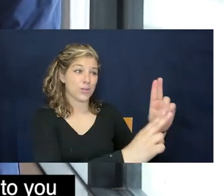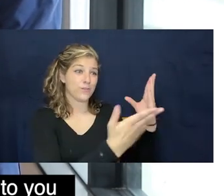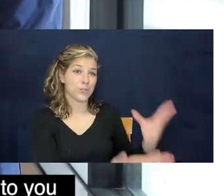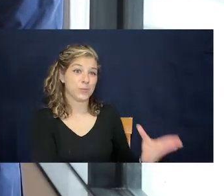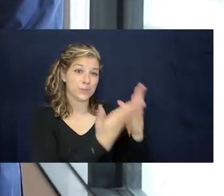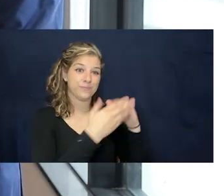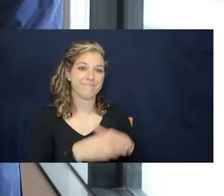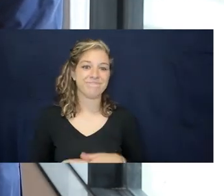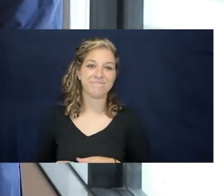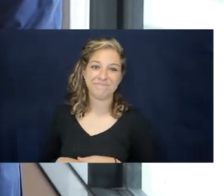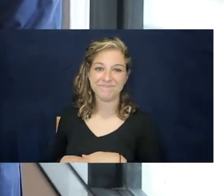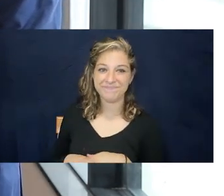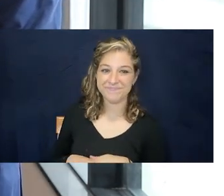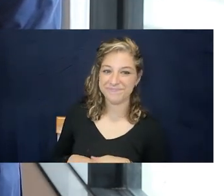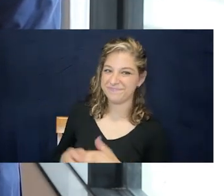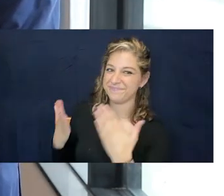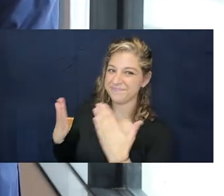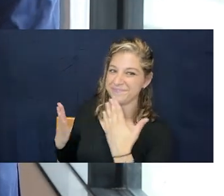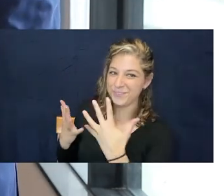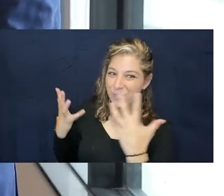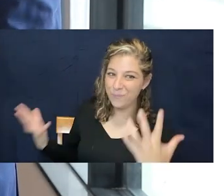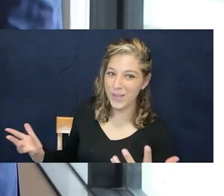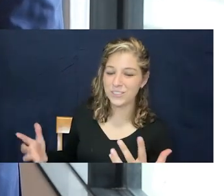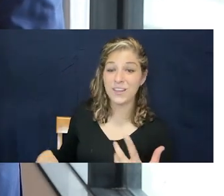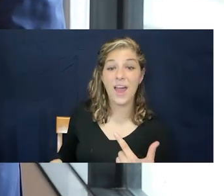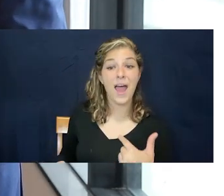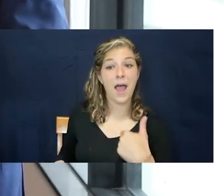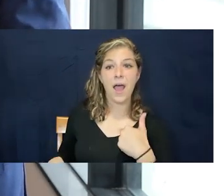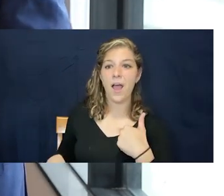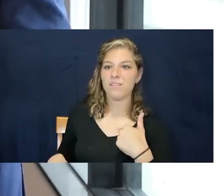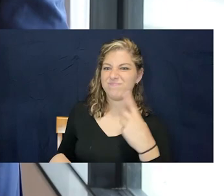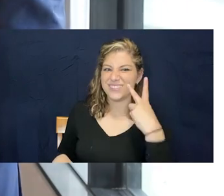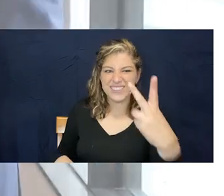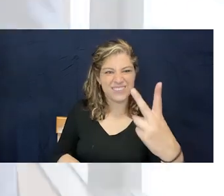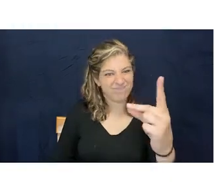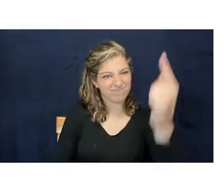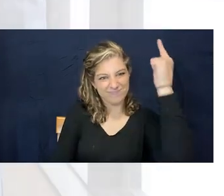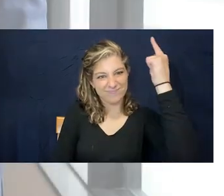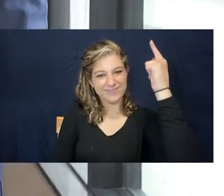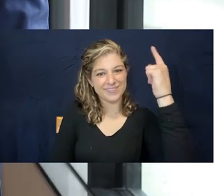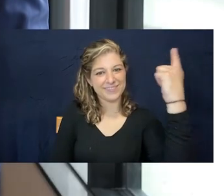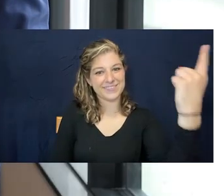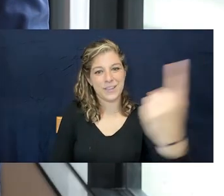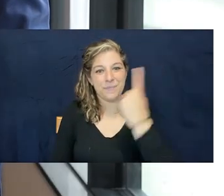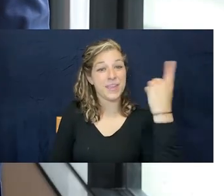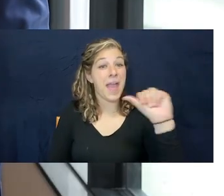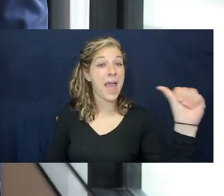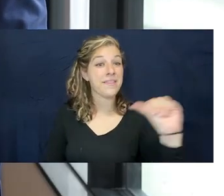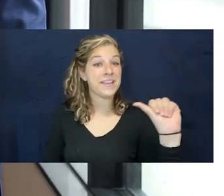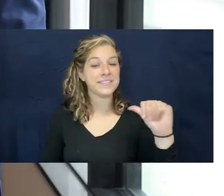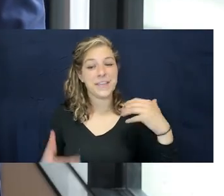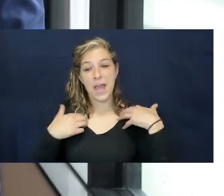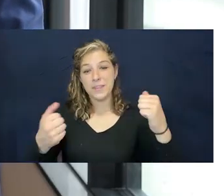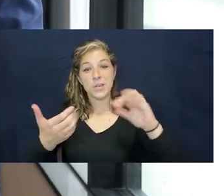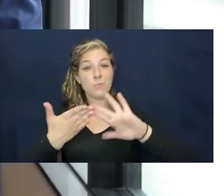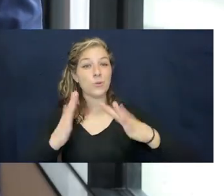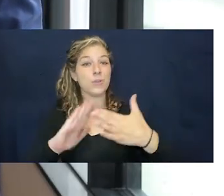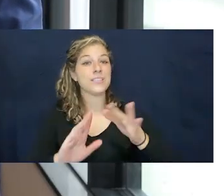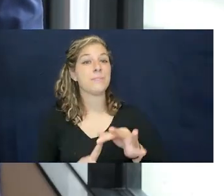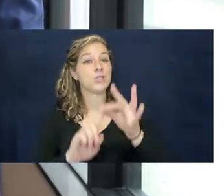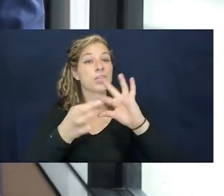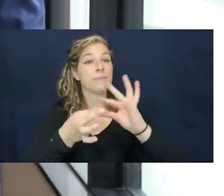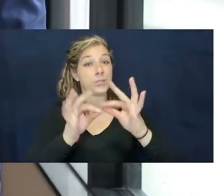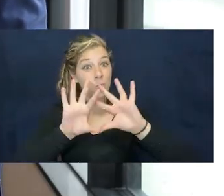Change Award. It's such an honor to present this to you. Thank you so much. I've witnessed firsthand